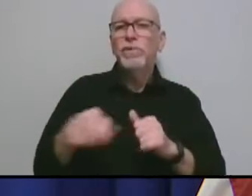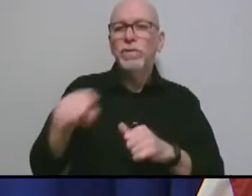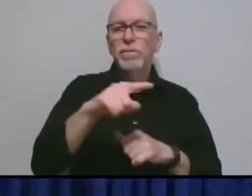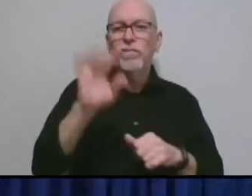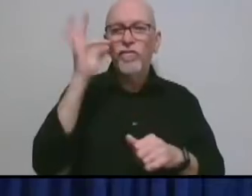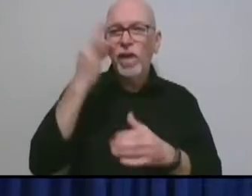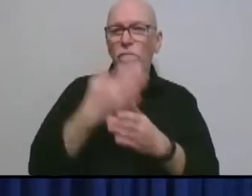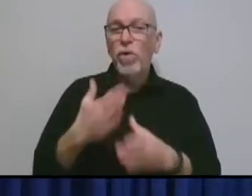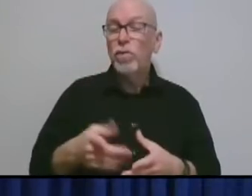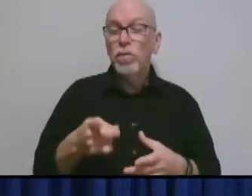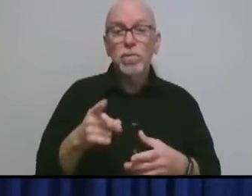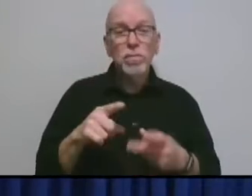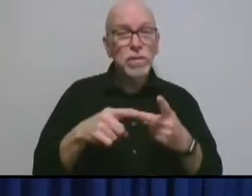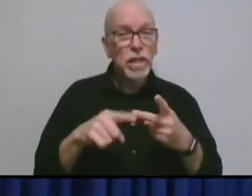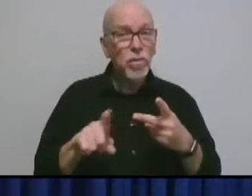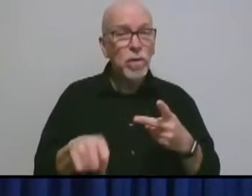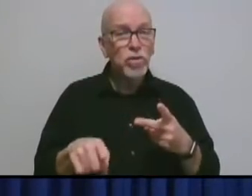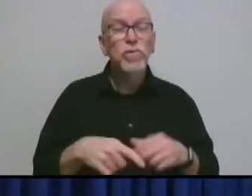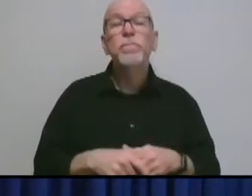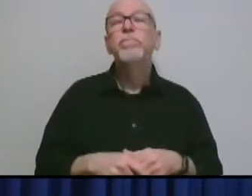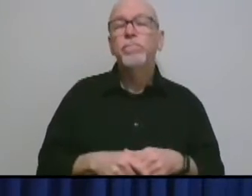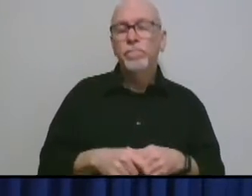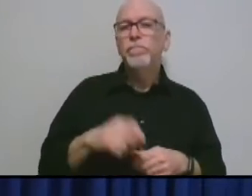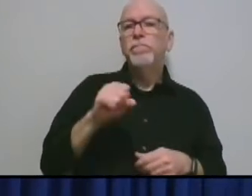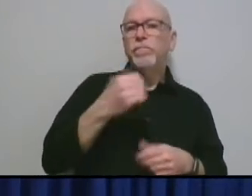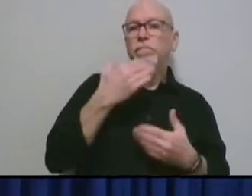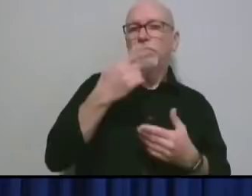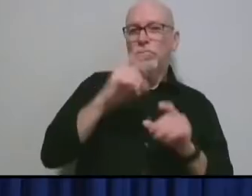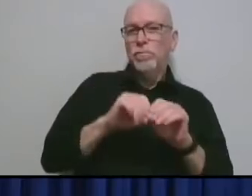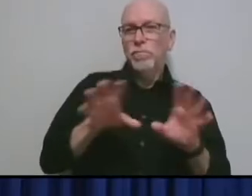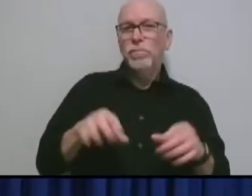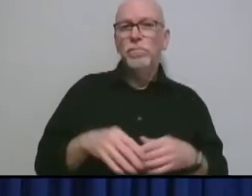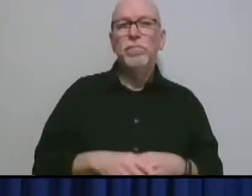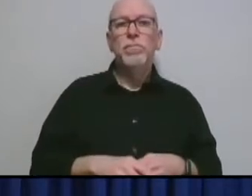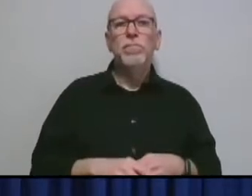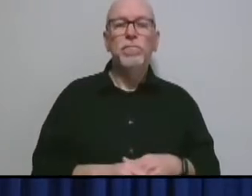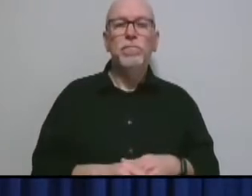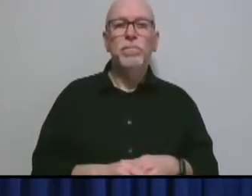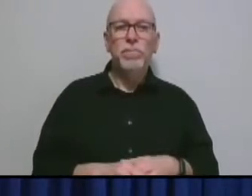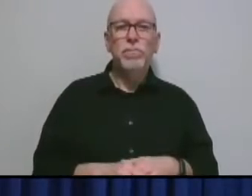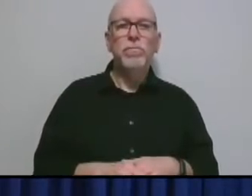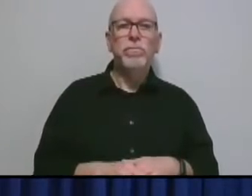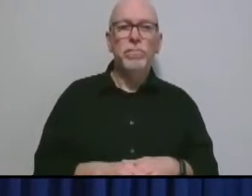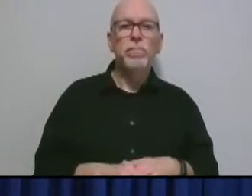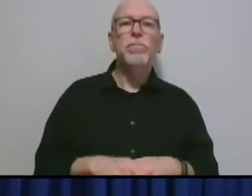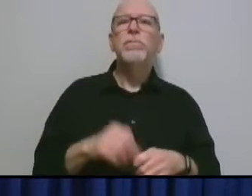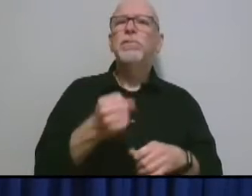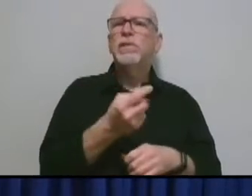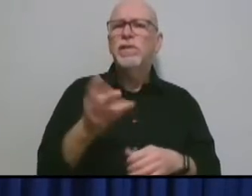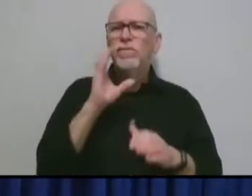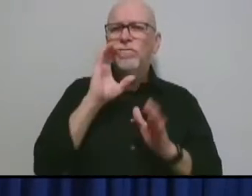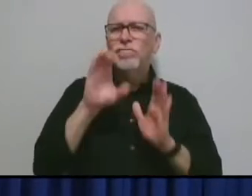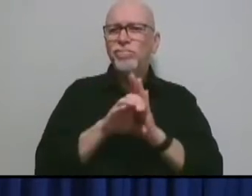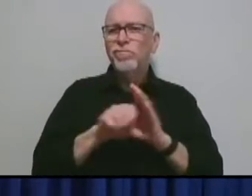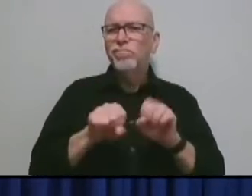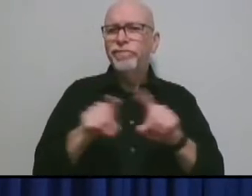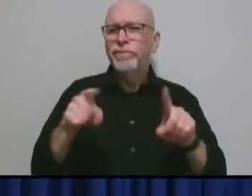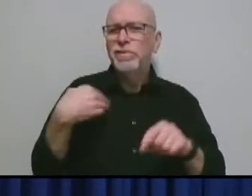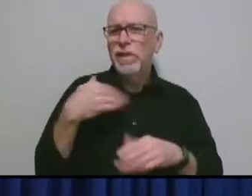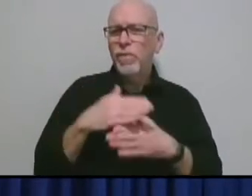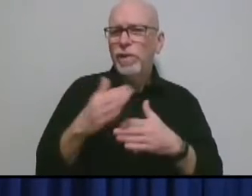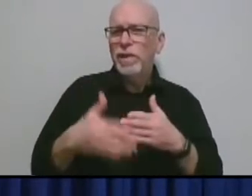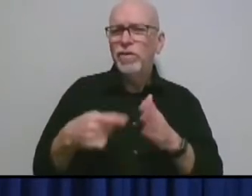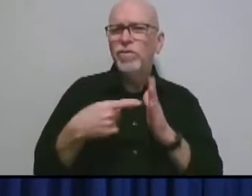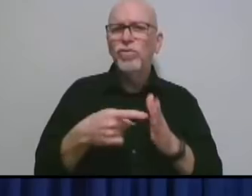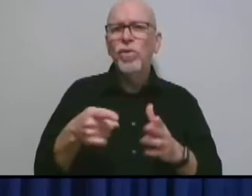question. I did. Thank you for that clarification. There were several photos that surfaced over the weekend showing